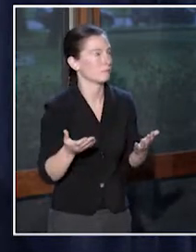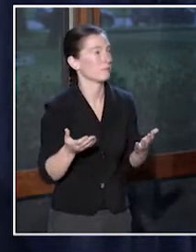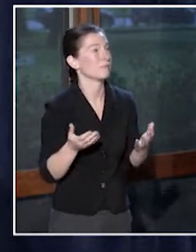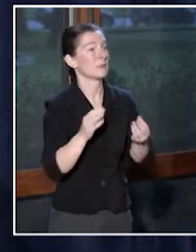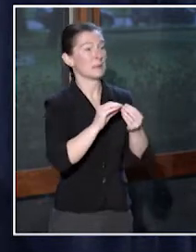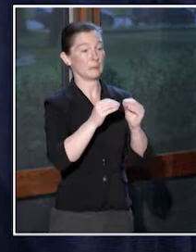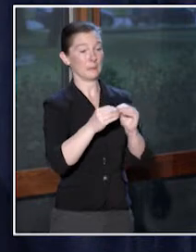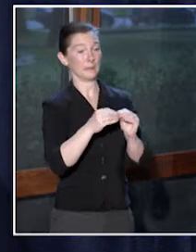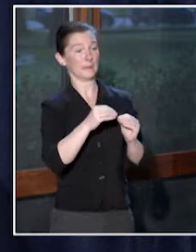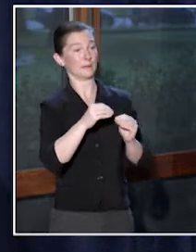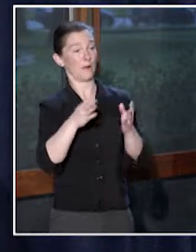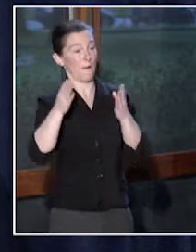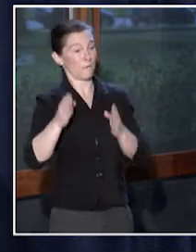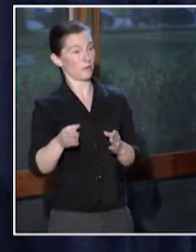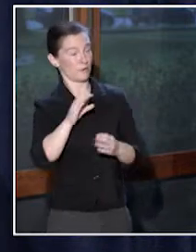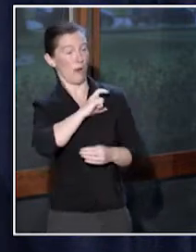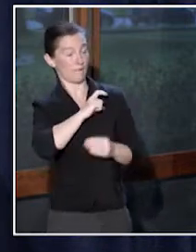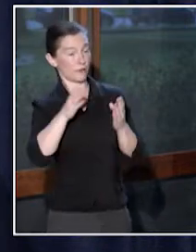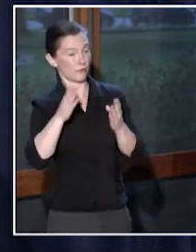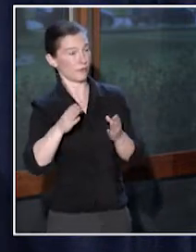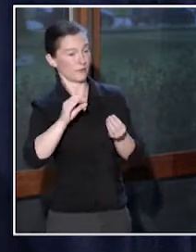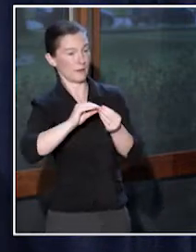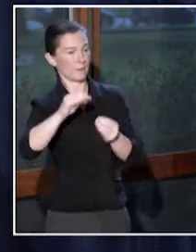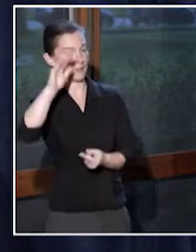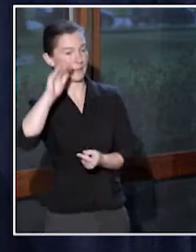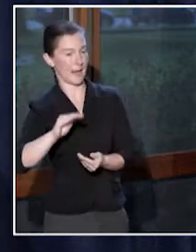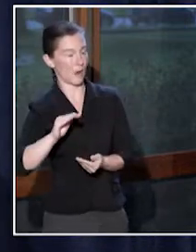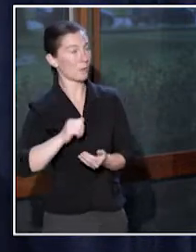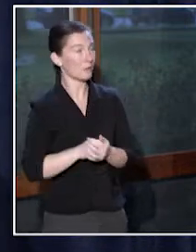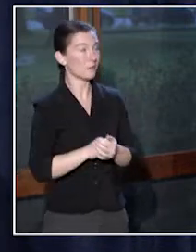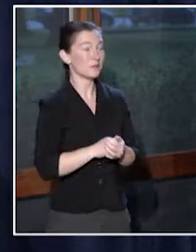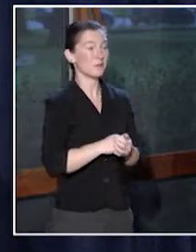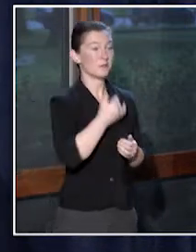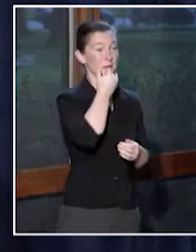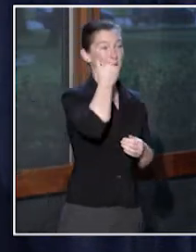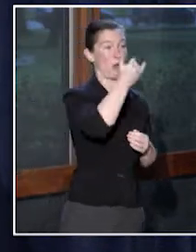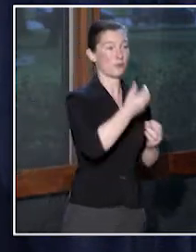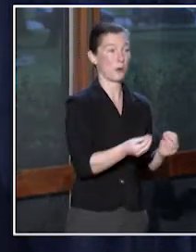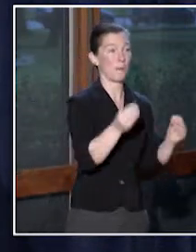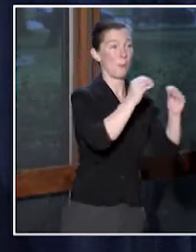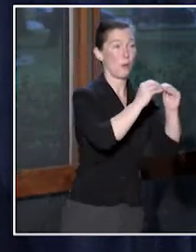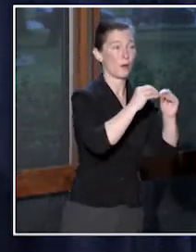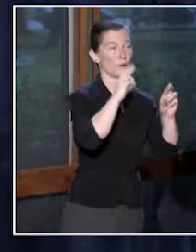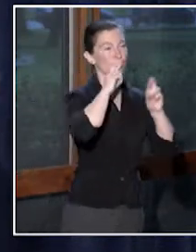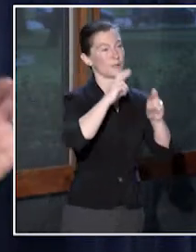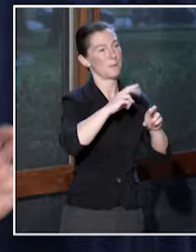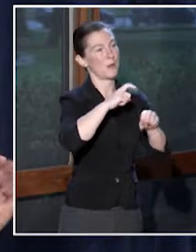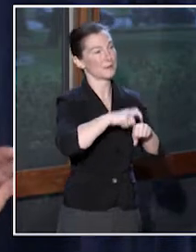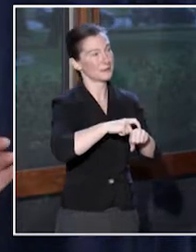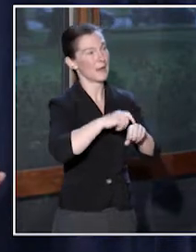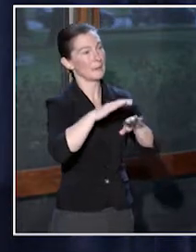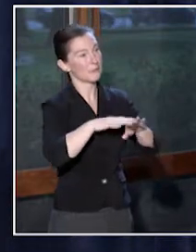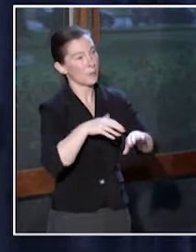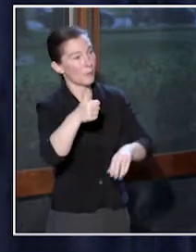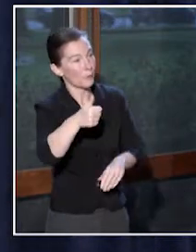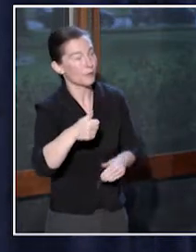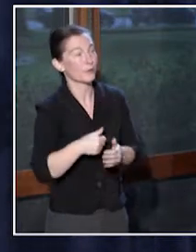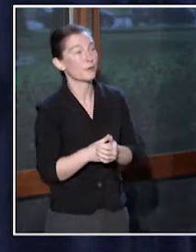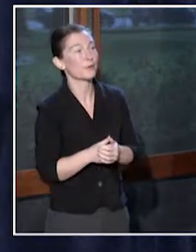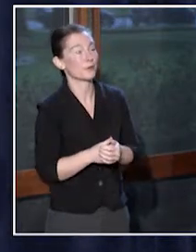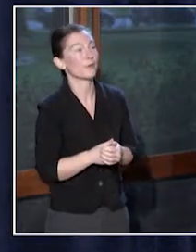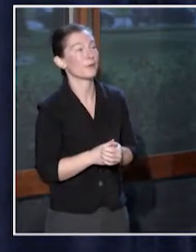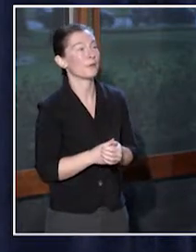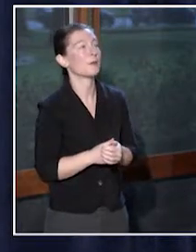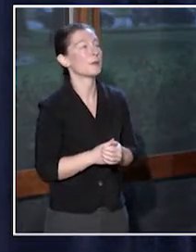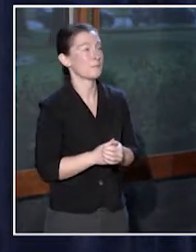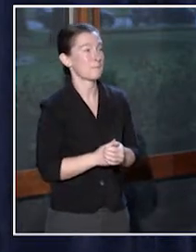Response time is way up. Calls are way up. And in fact, despite national trends, some